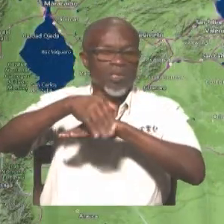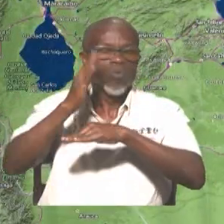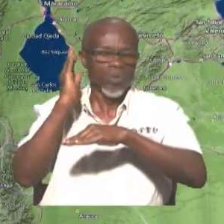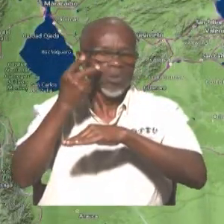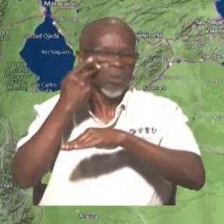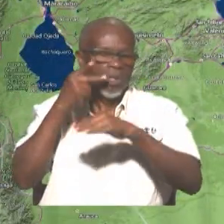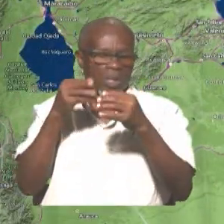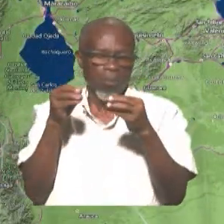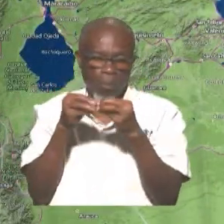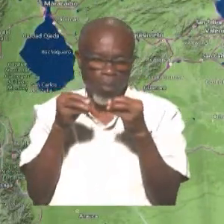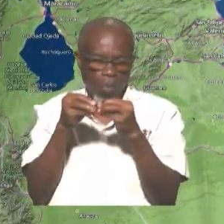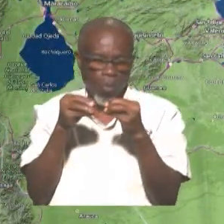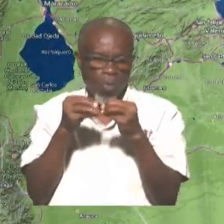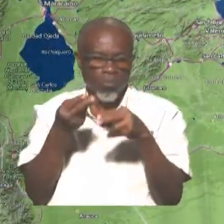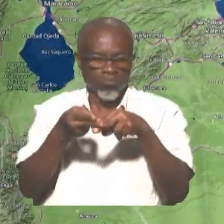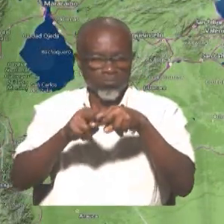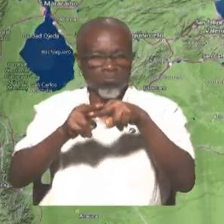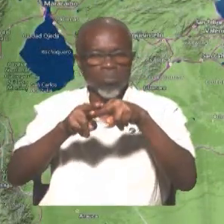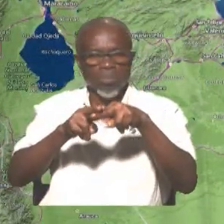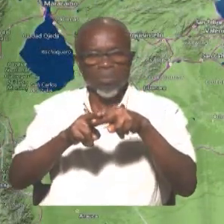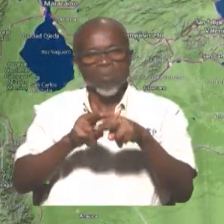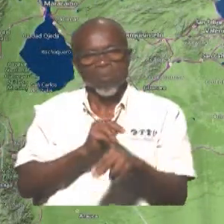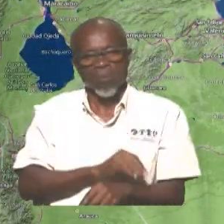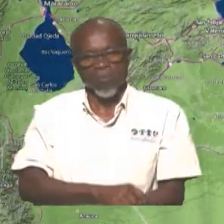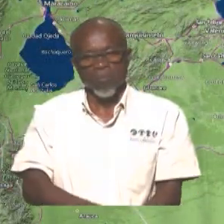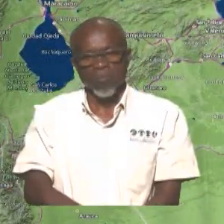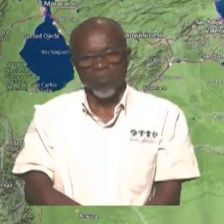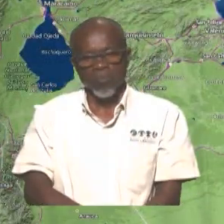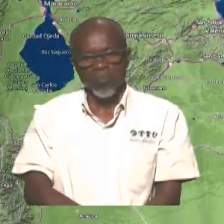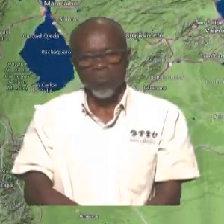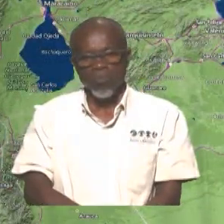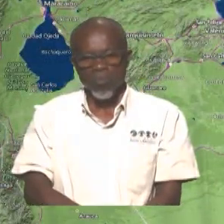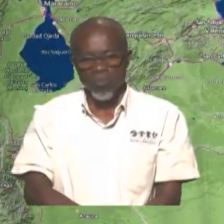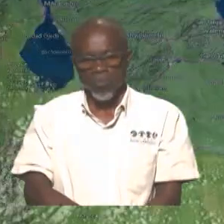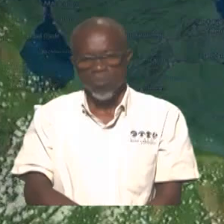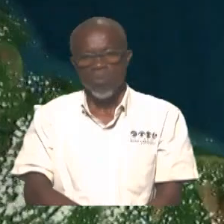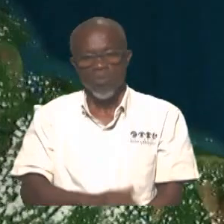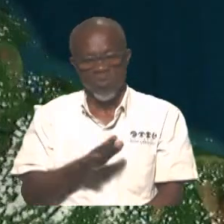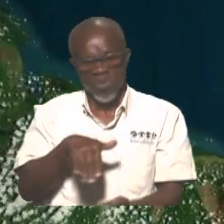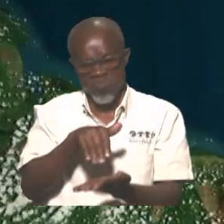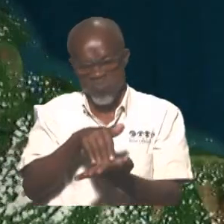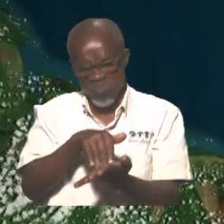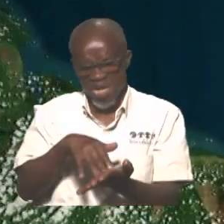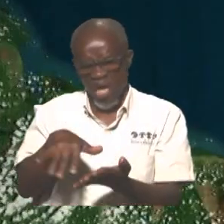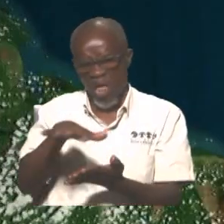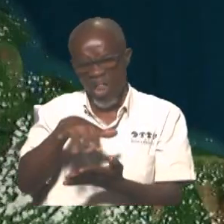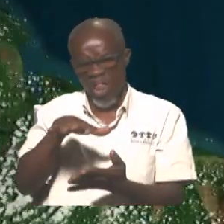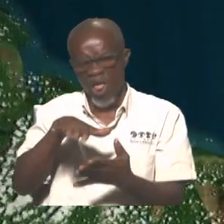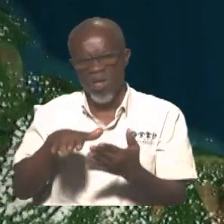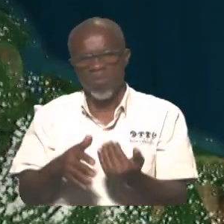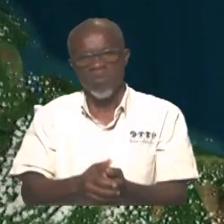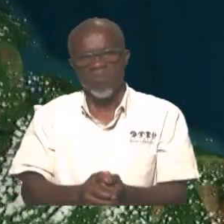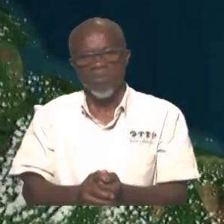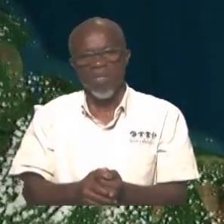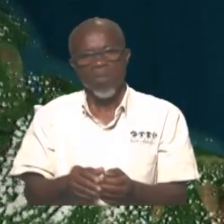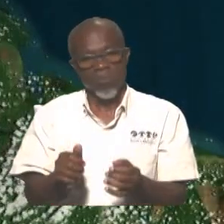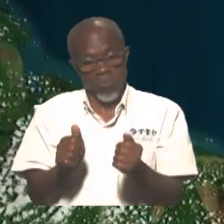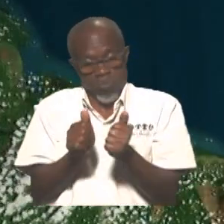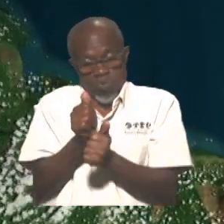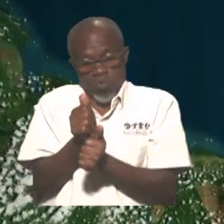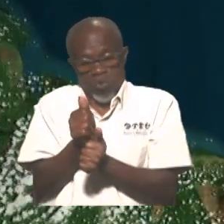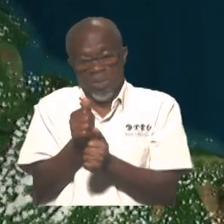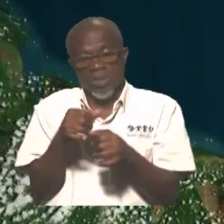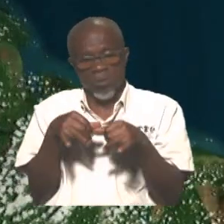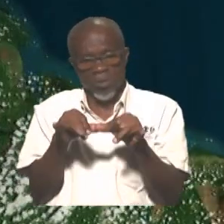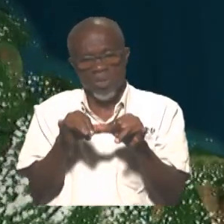likely reducing air quality down to moderate levels. So for tonight, most areas remain settled, clear and